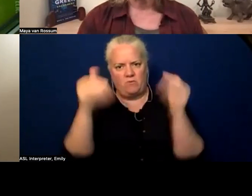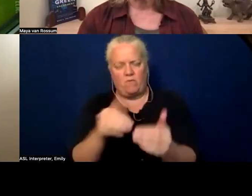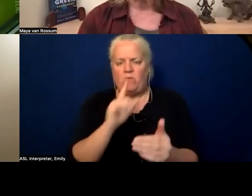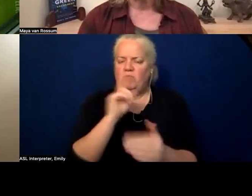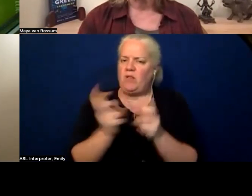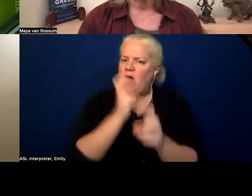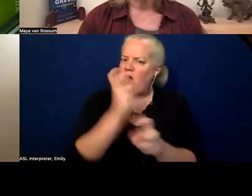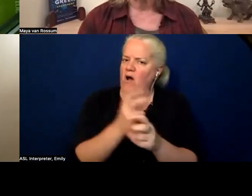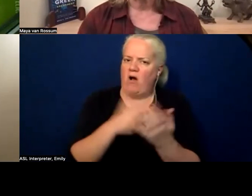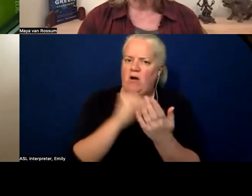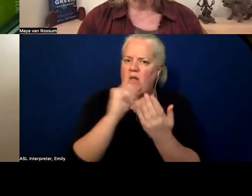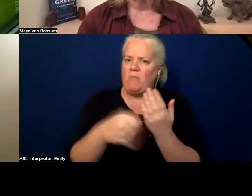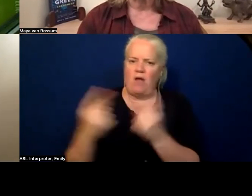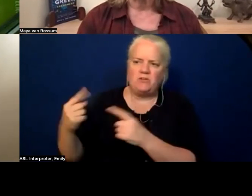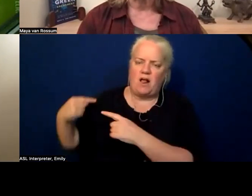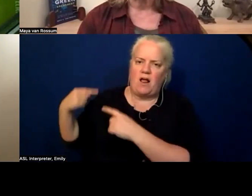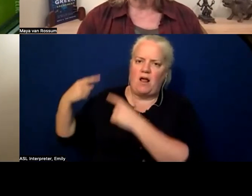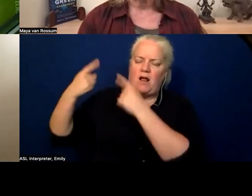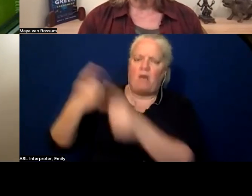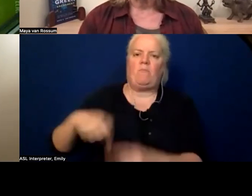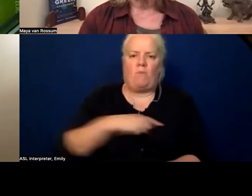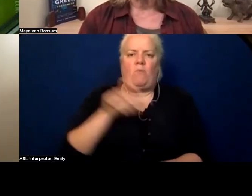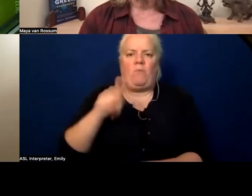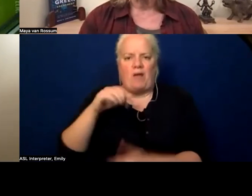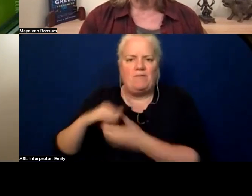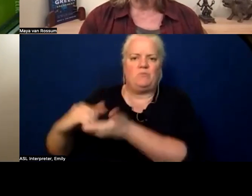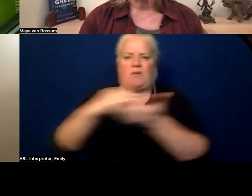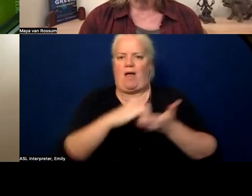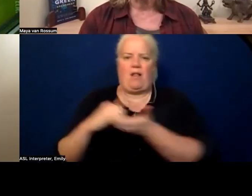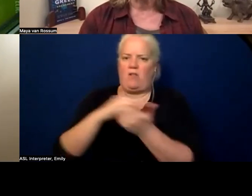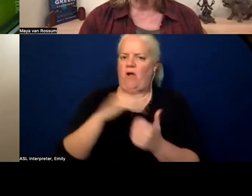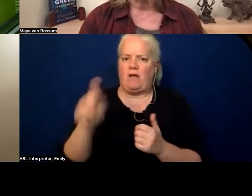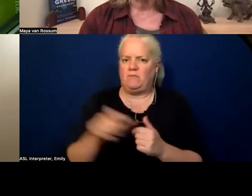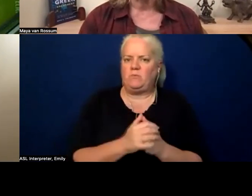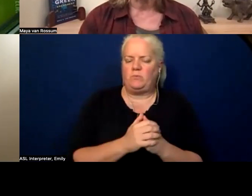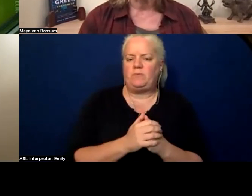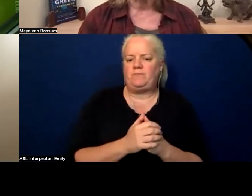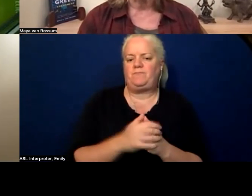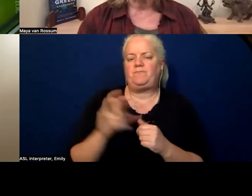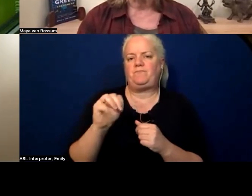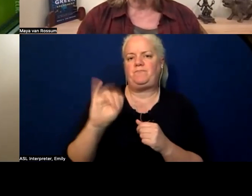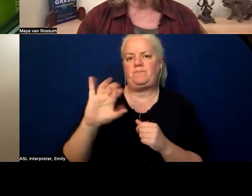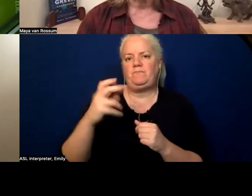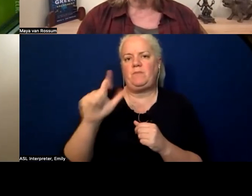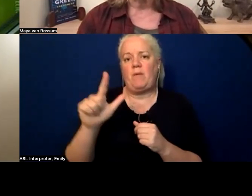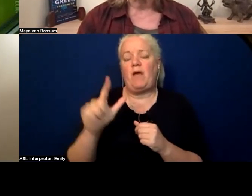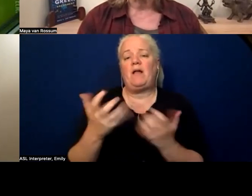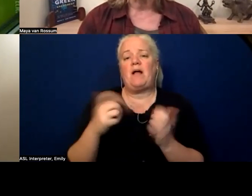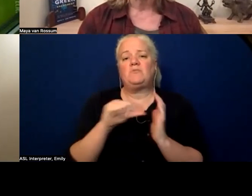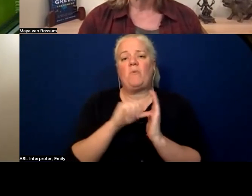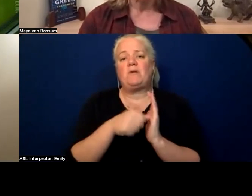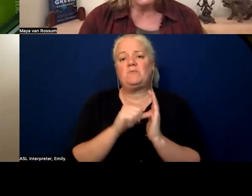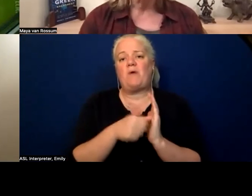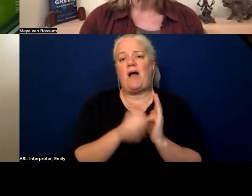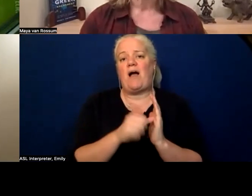I think one more thing I would add is just highlighting the fact that this right extends equally to